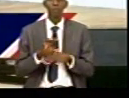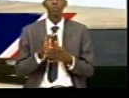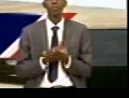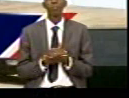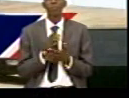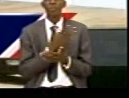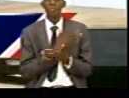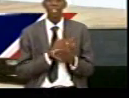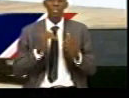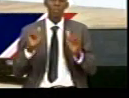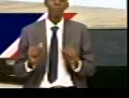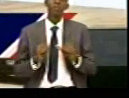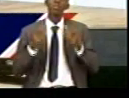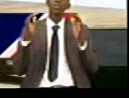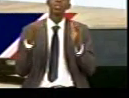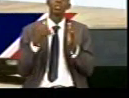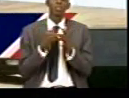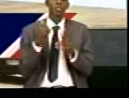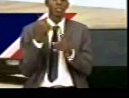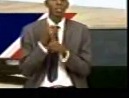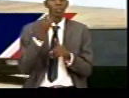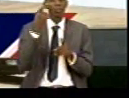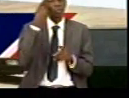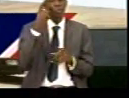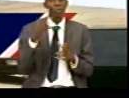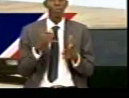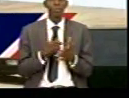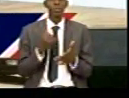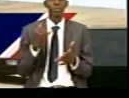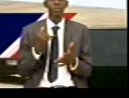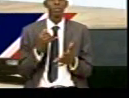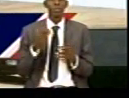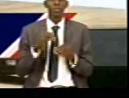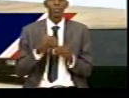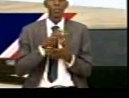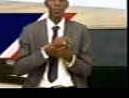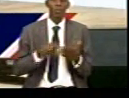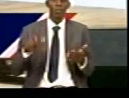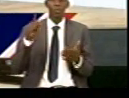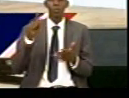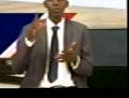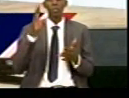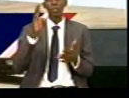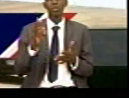and gave himself for it. In verse 26,